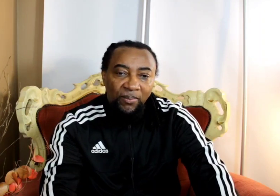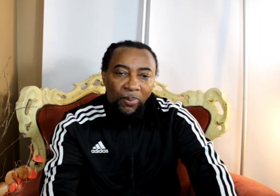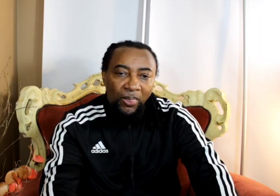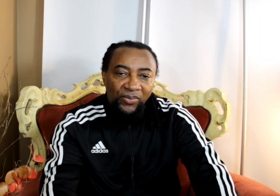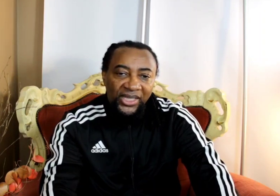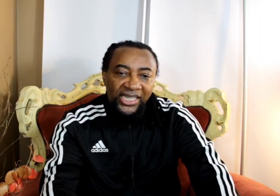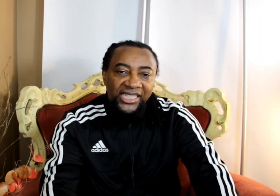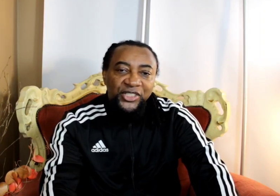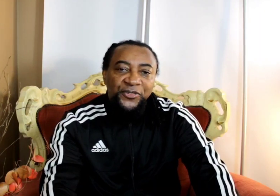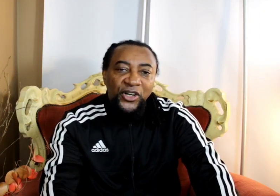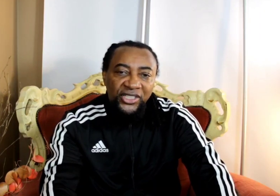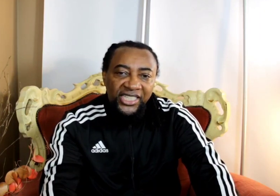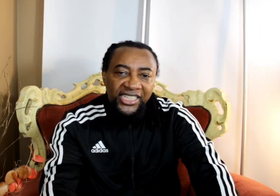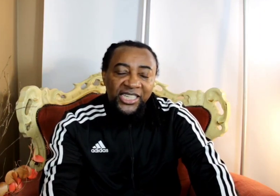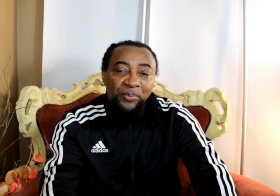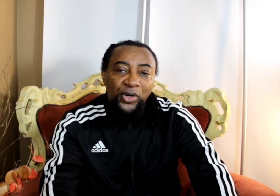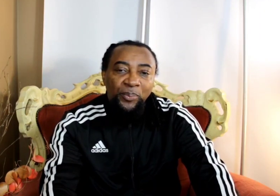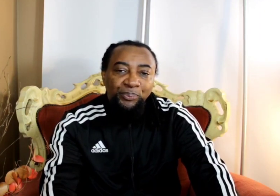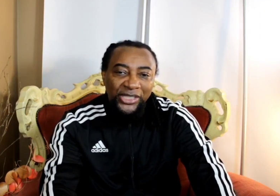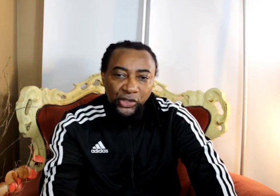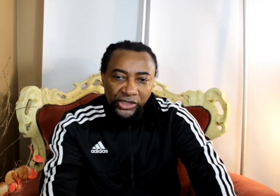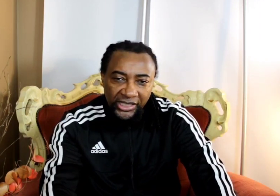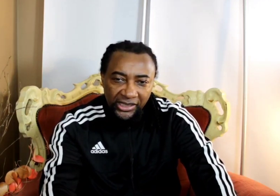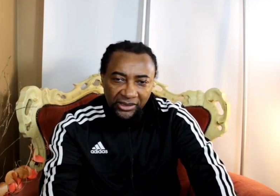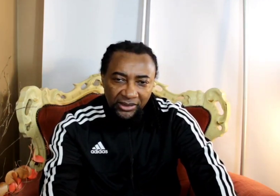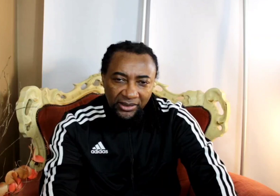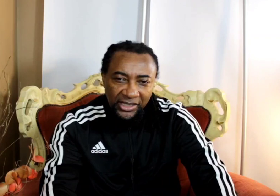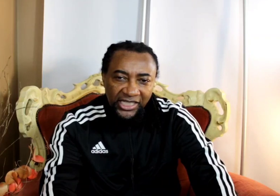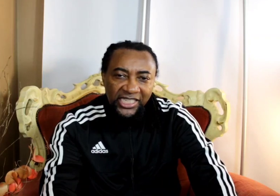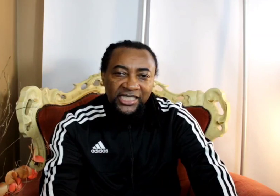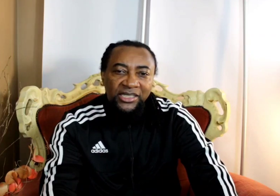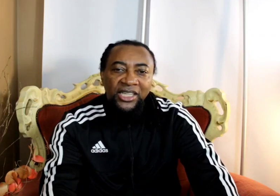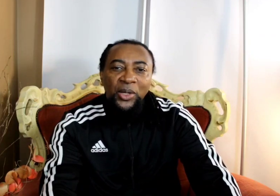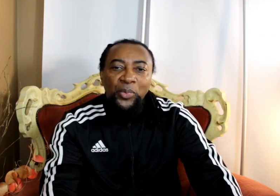members. It is funded